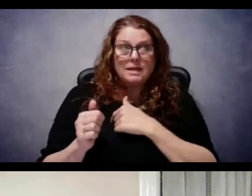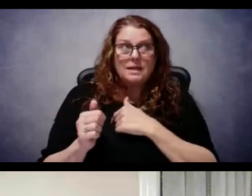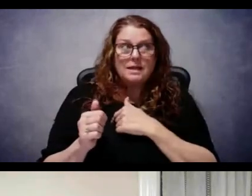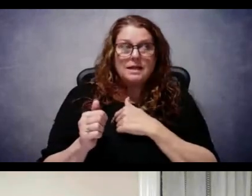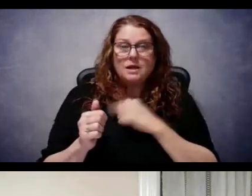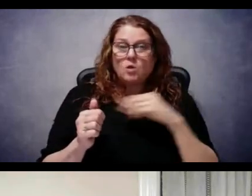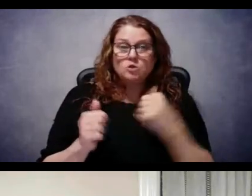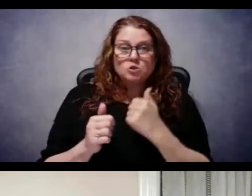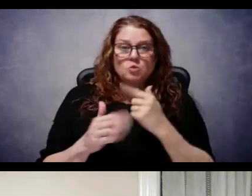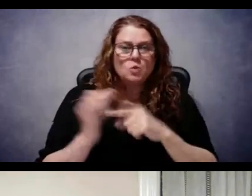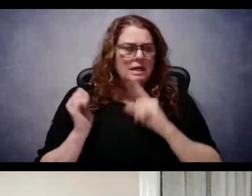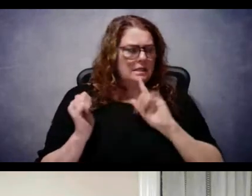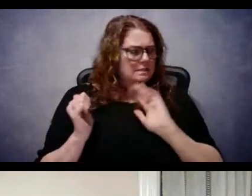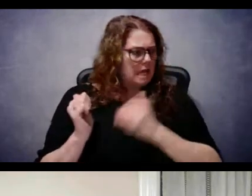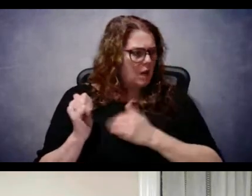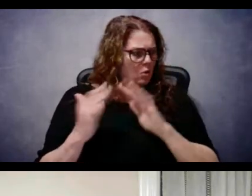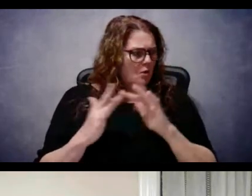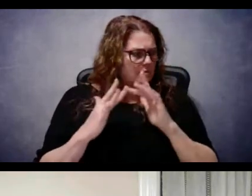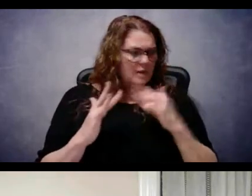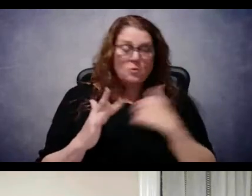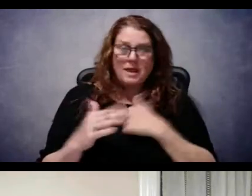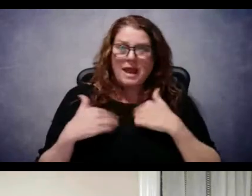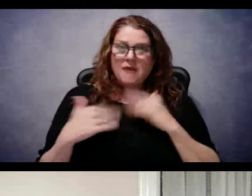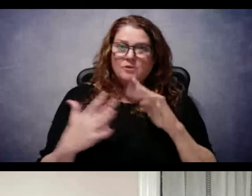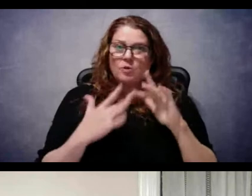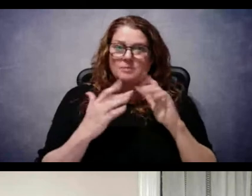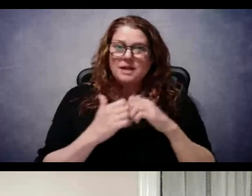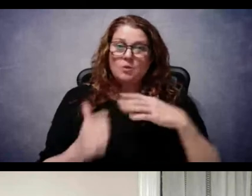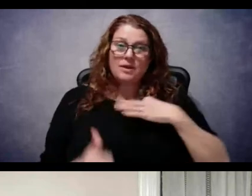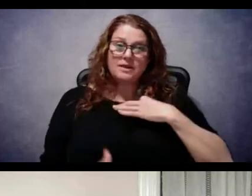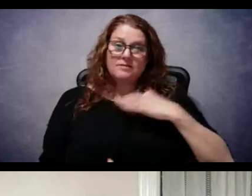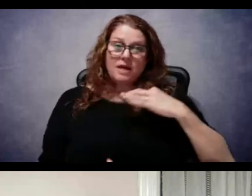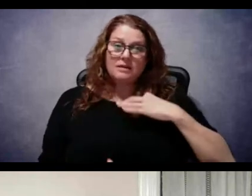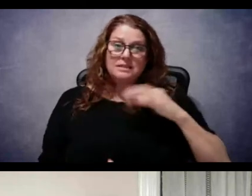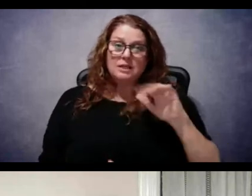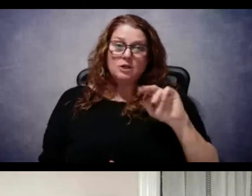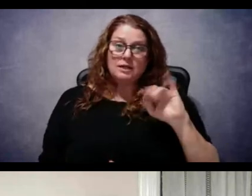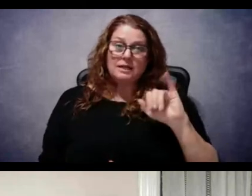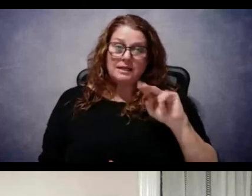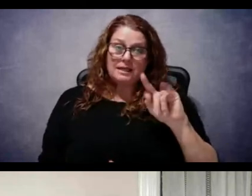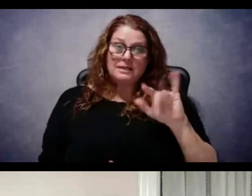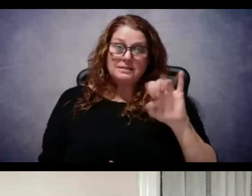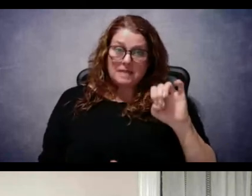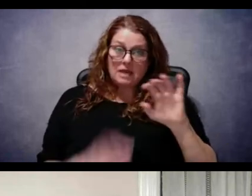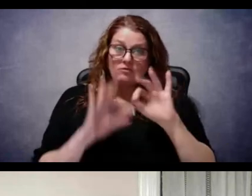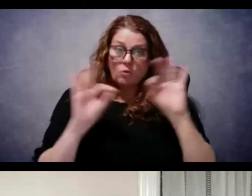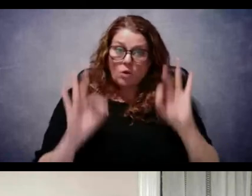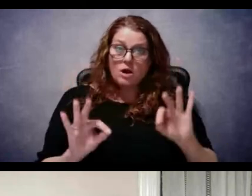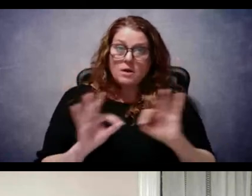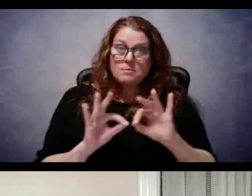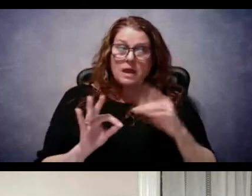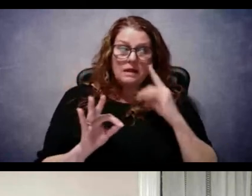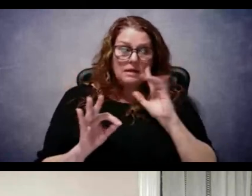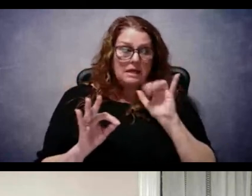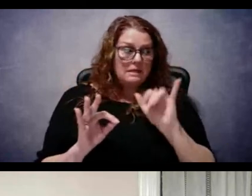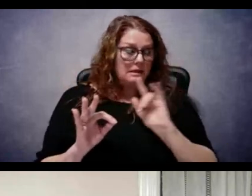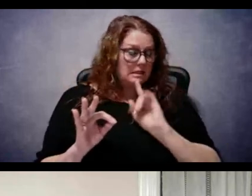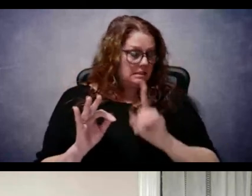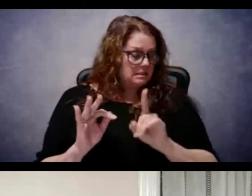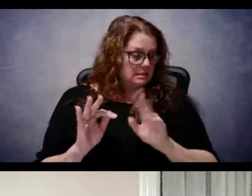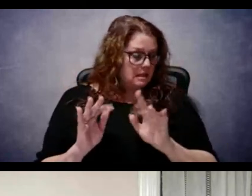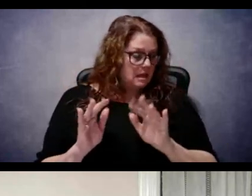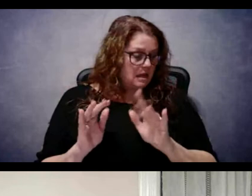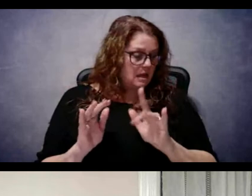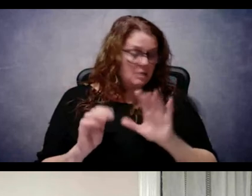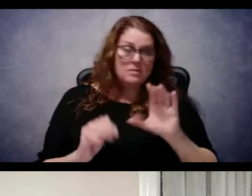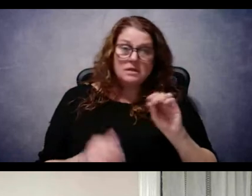what is our website? We have a website with a volunteer intake form. I think it's